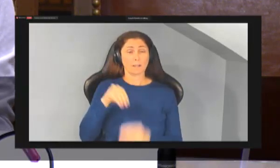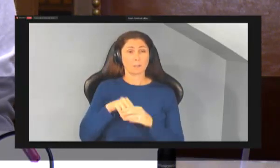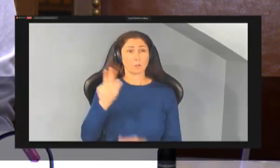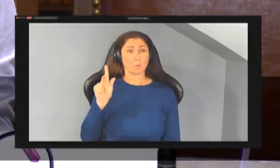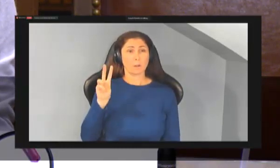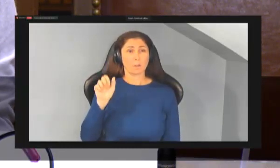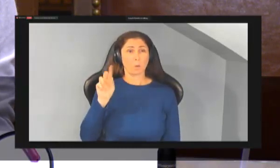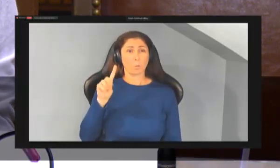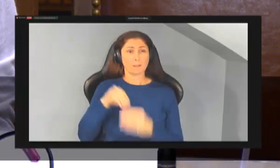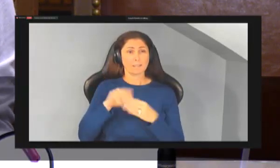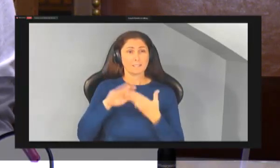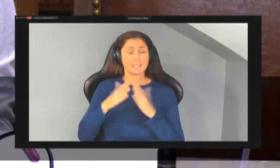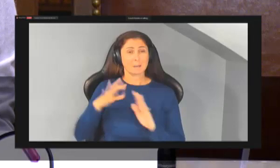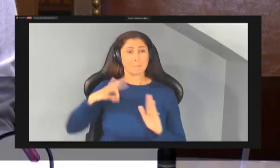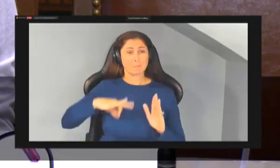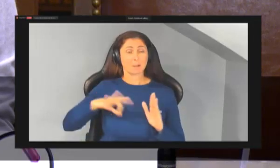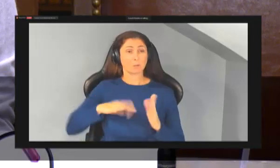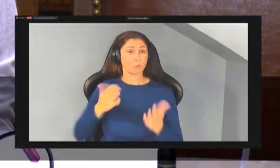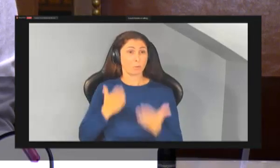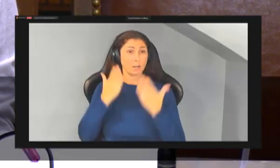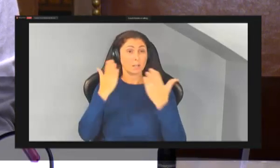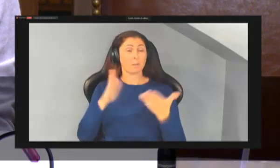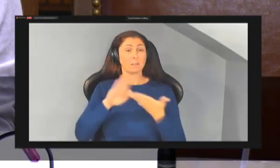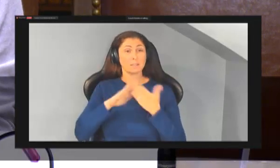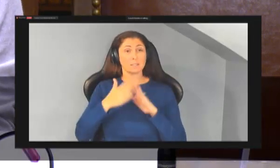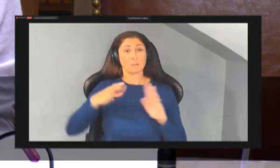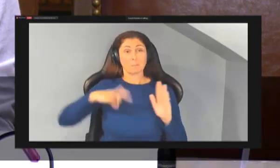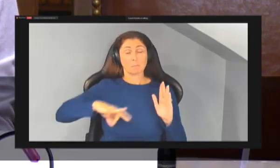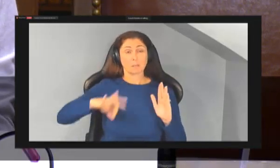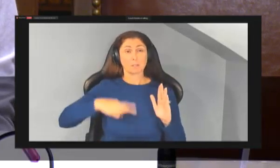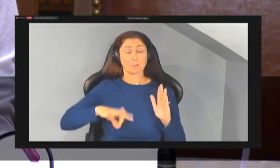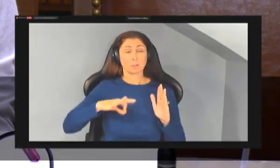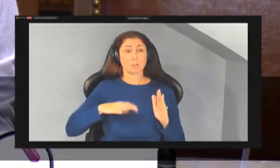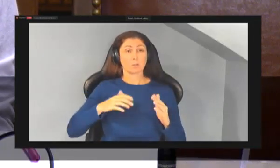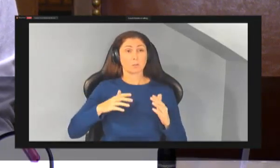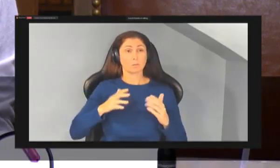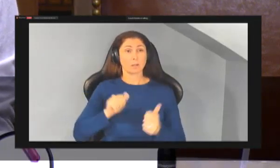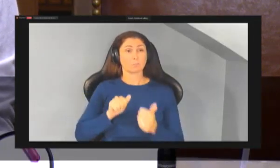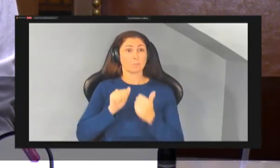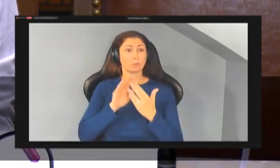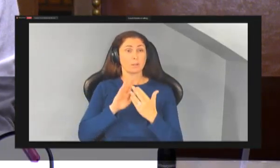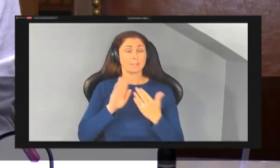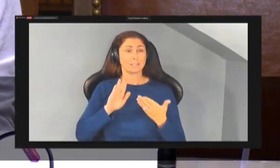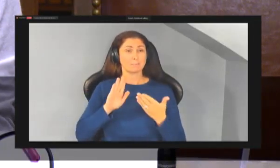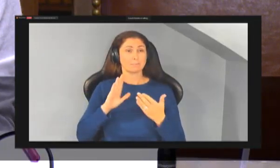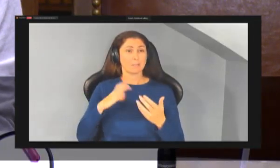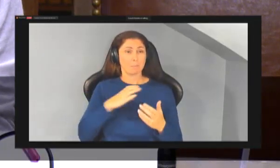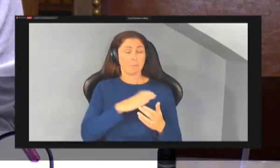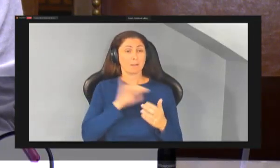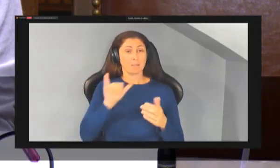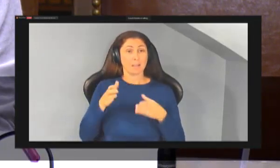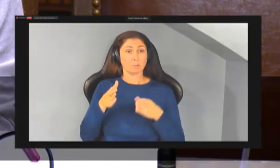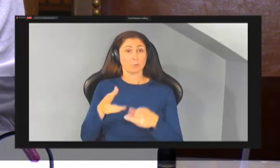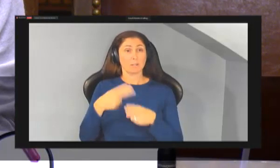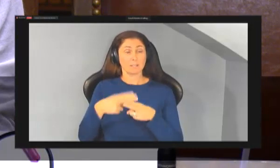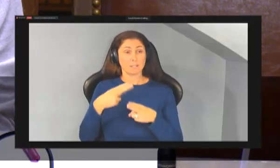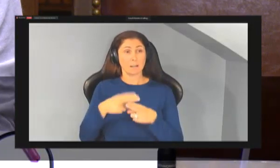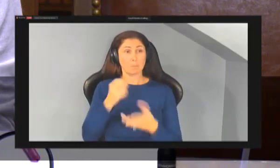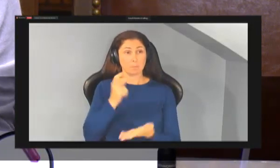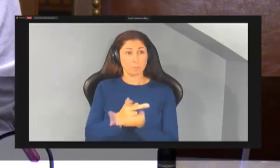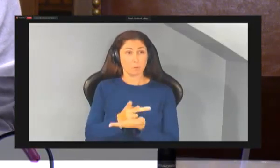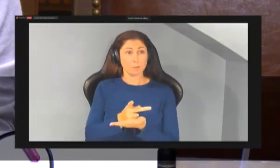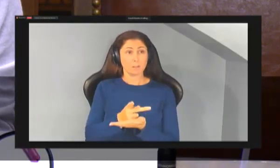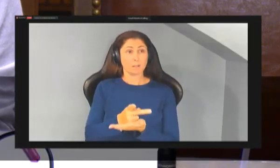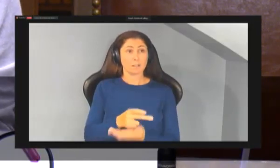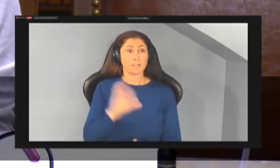Pittsburgh, as per recommendation by the City of Pittsburgh Addressing Committee. The following street name was approved by